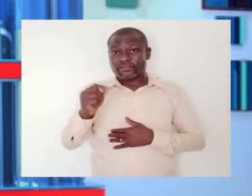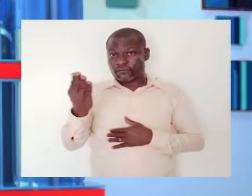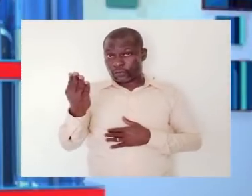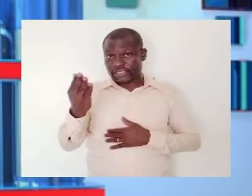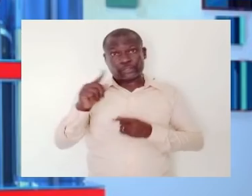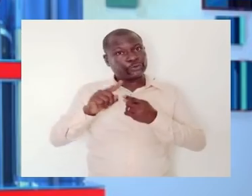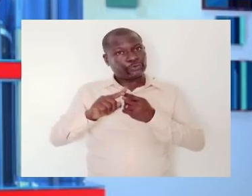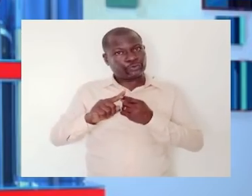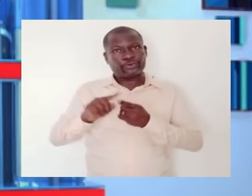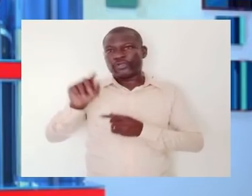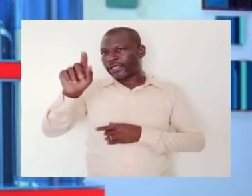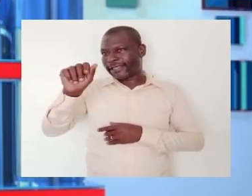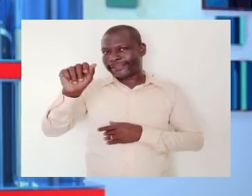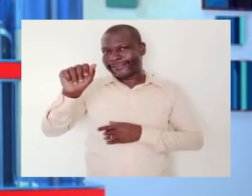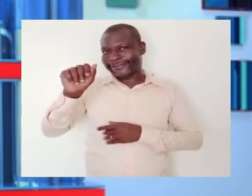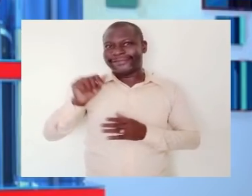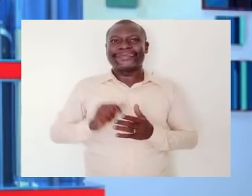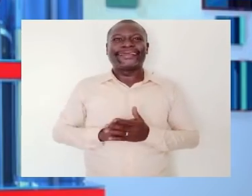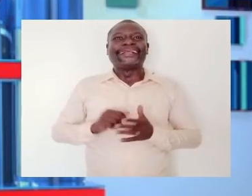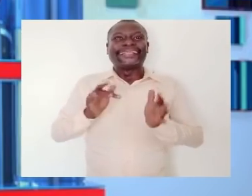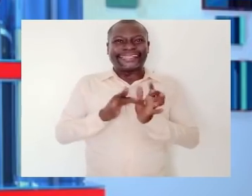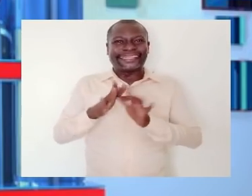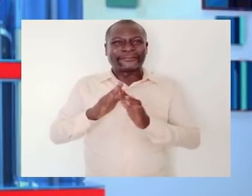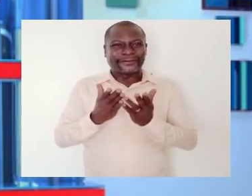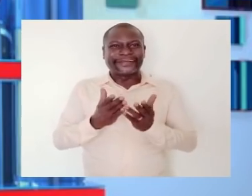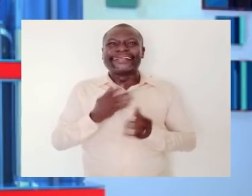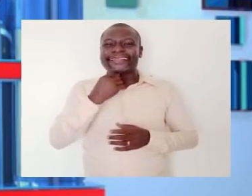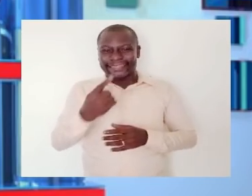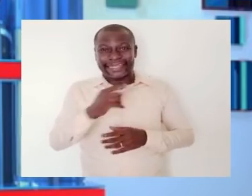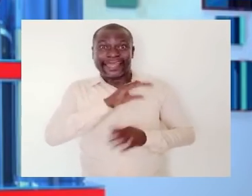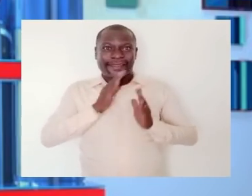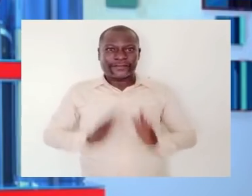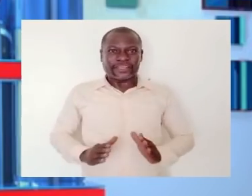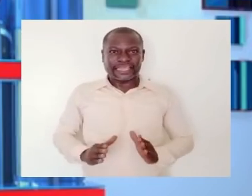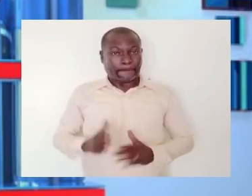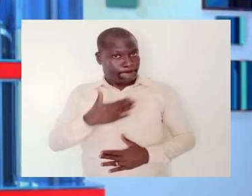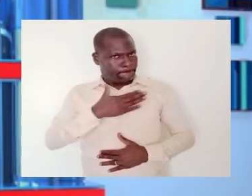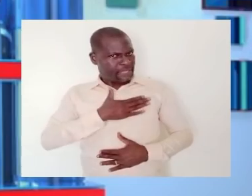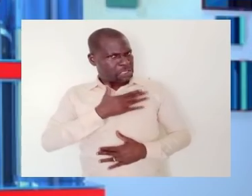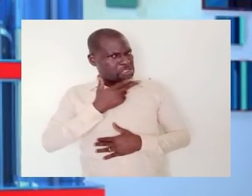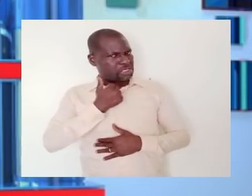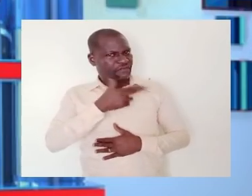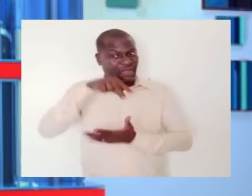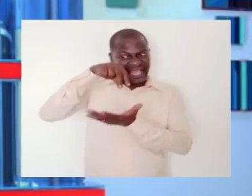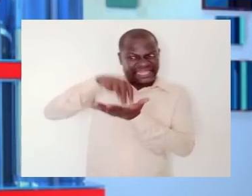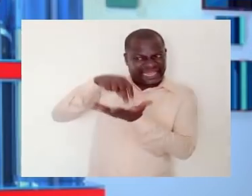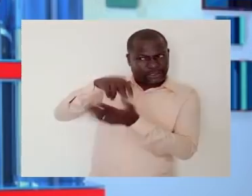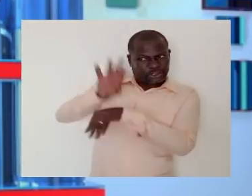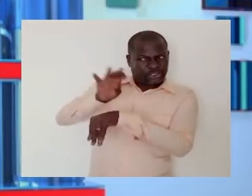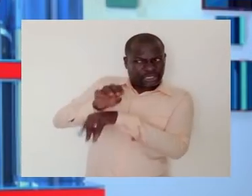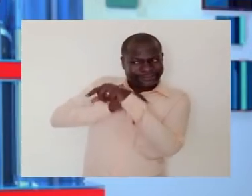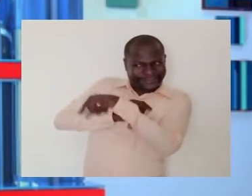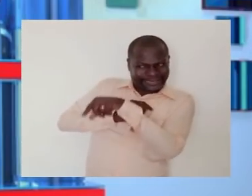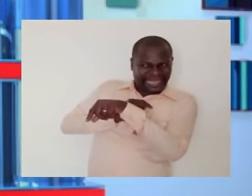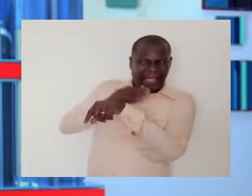question is 20. Bible say, Christoni, don't curse. This is me, yes, so for beginner, so them, some may curse. Let me go